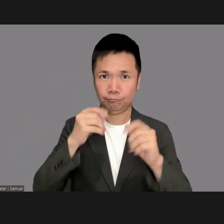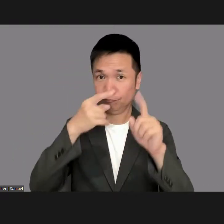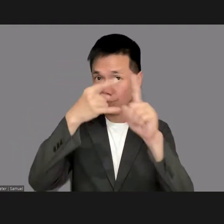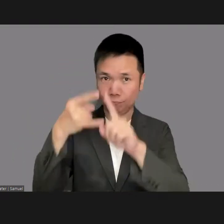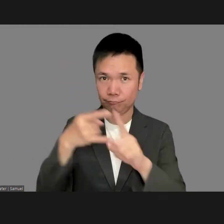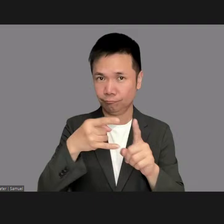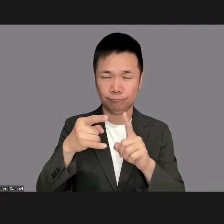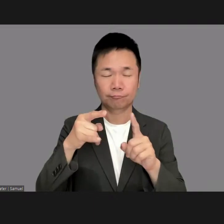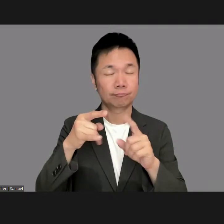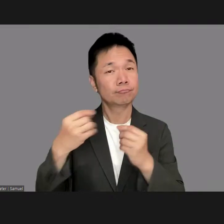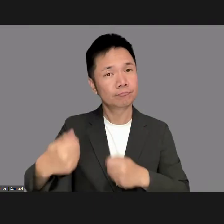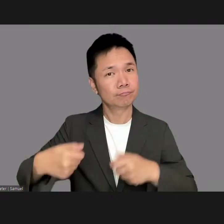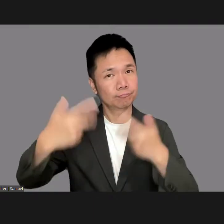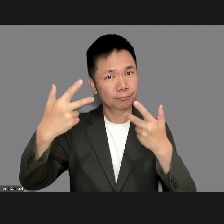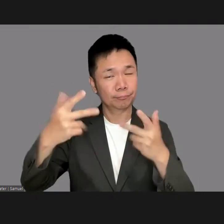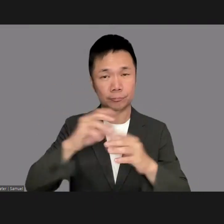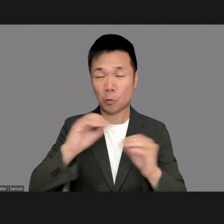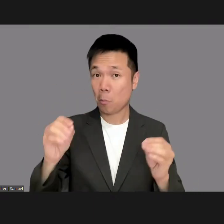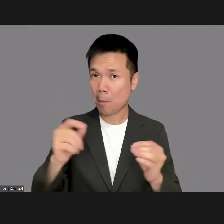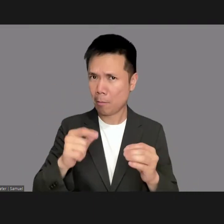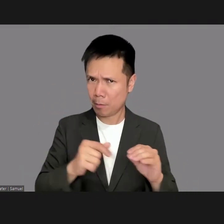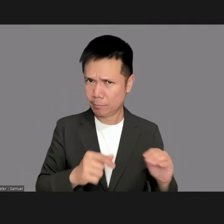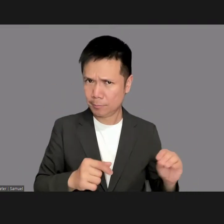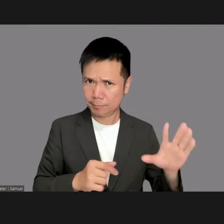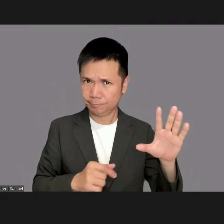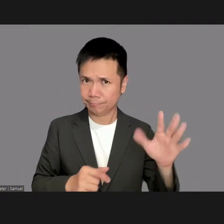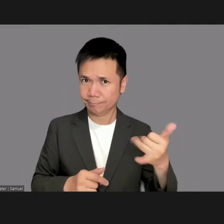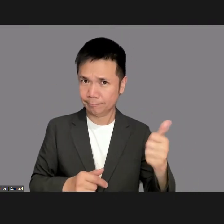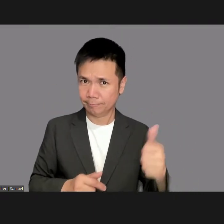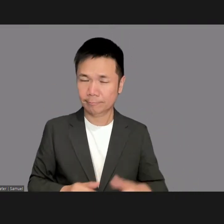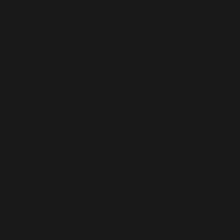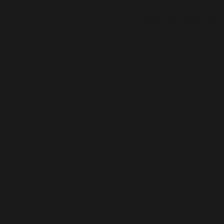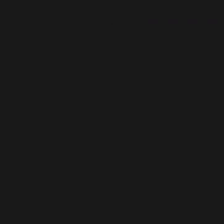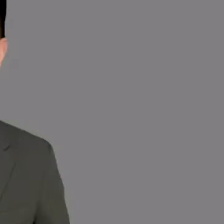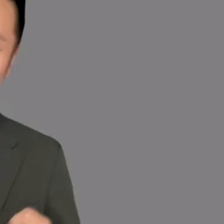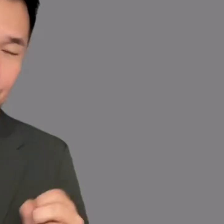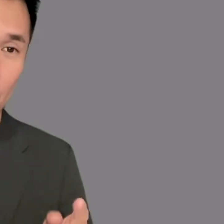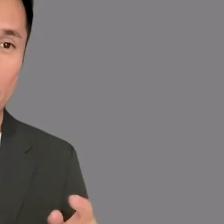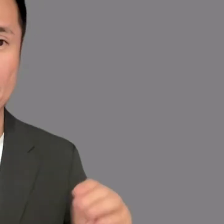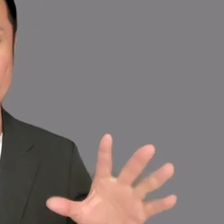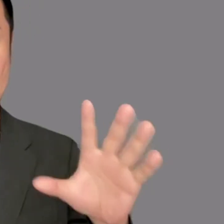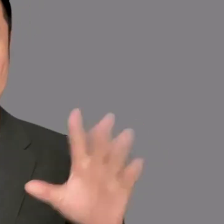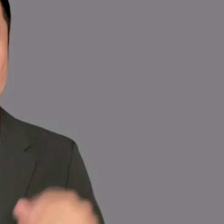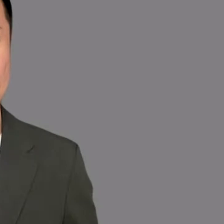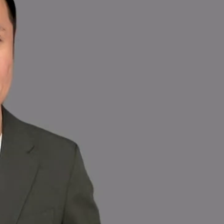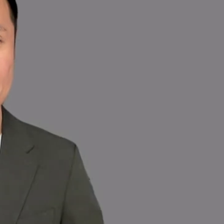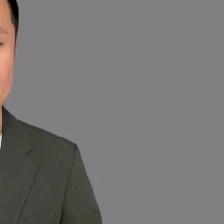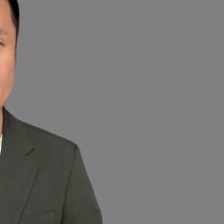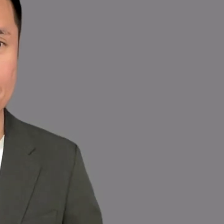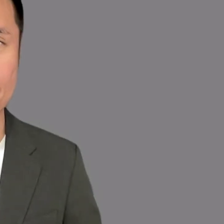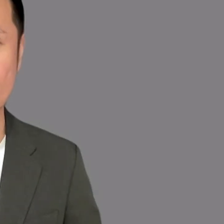I can't seem to share my, oh, I just got it. Thank you so much.